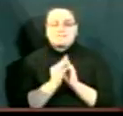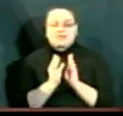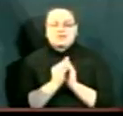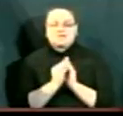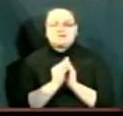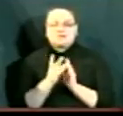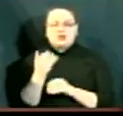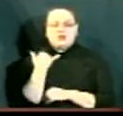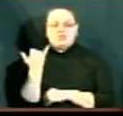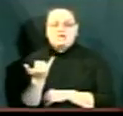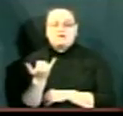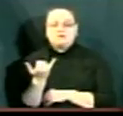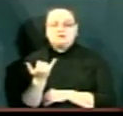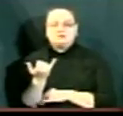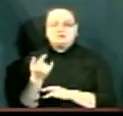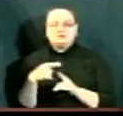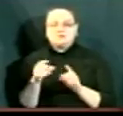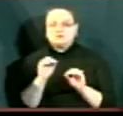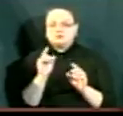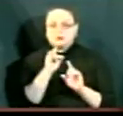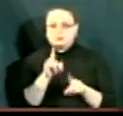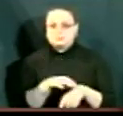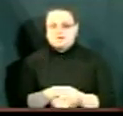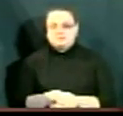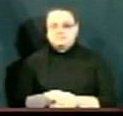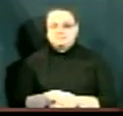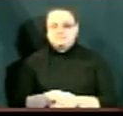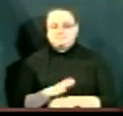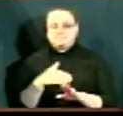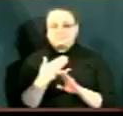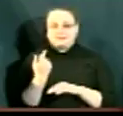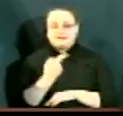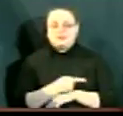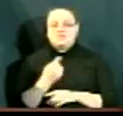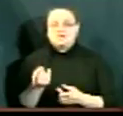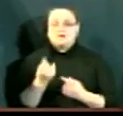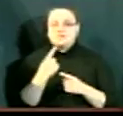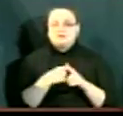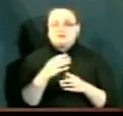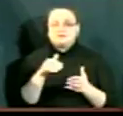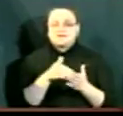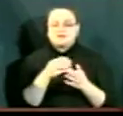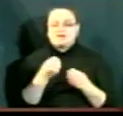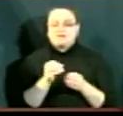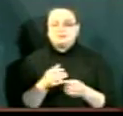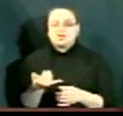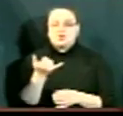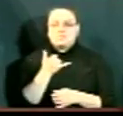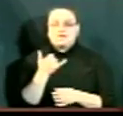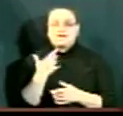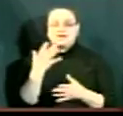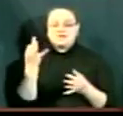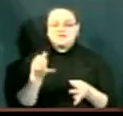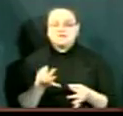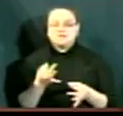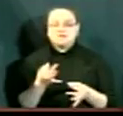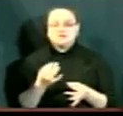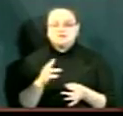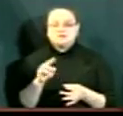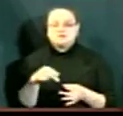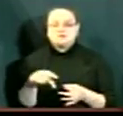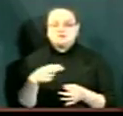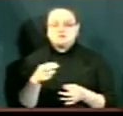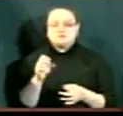I called, but I got no response. The next day, Kate Good from central office called me confirming the decision to uphold the